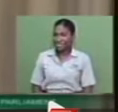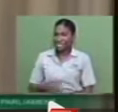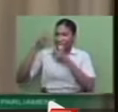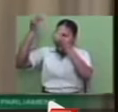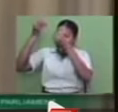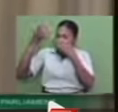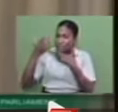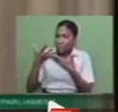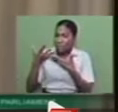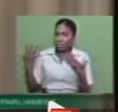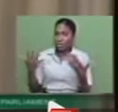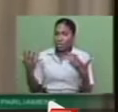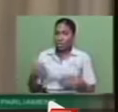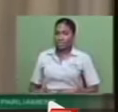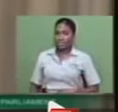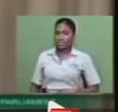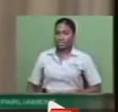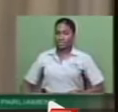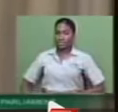an ongoing